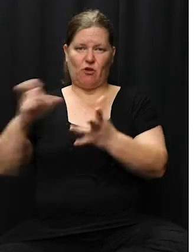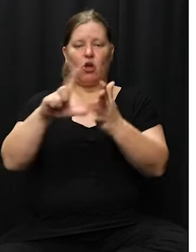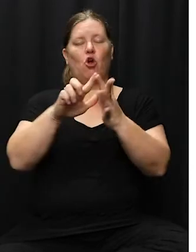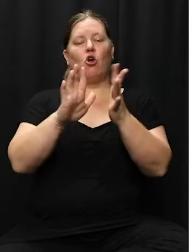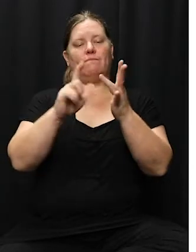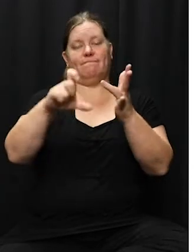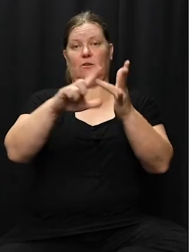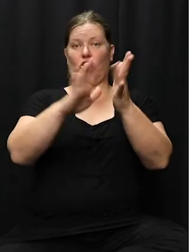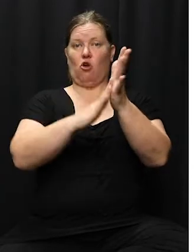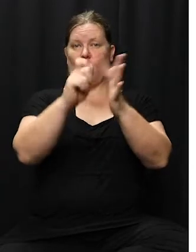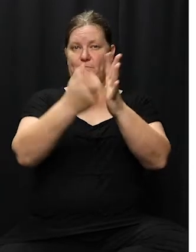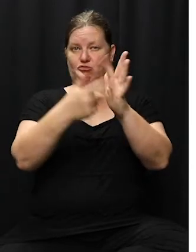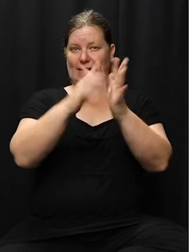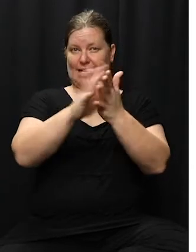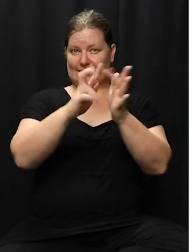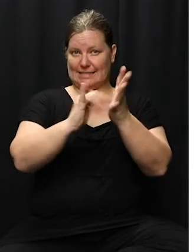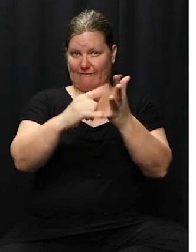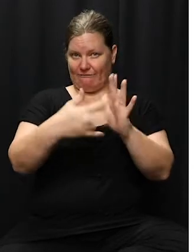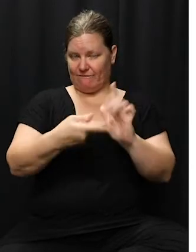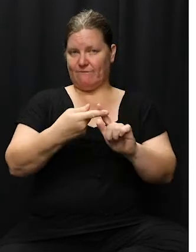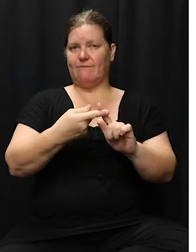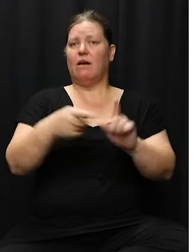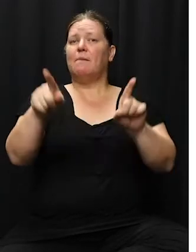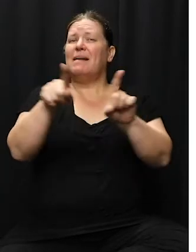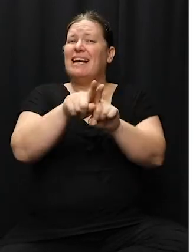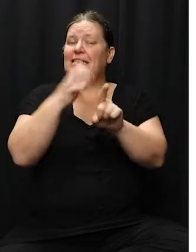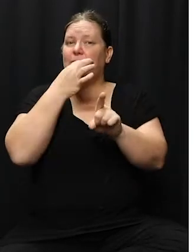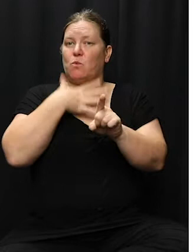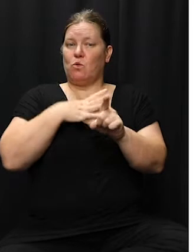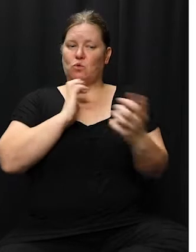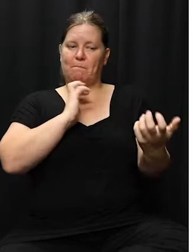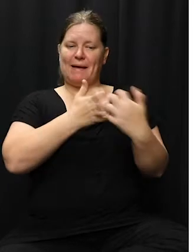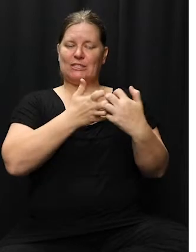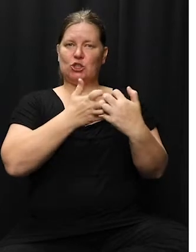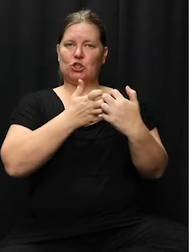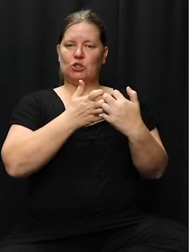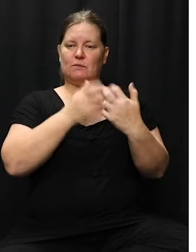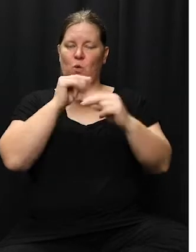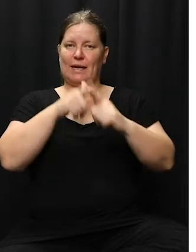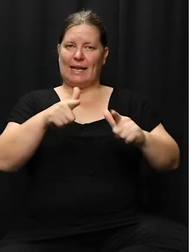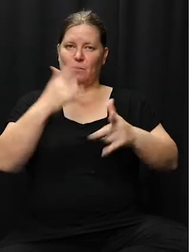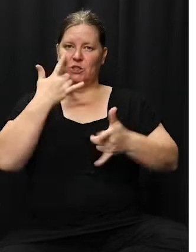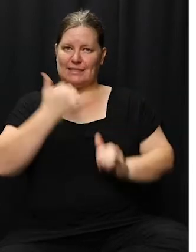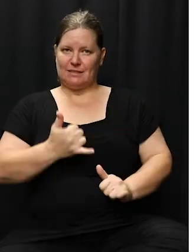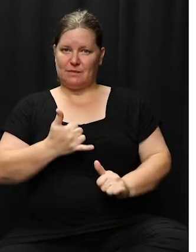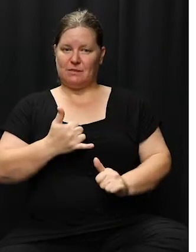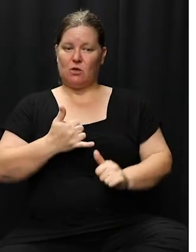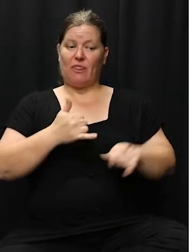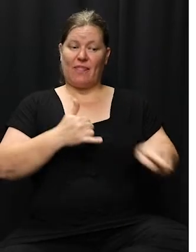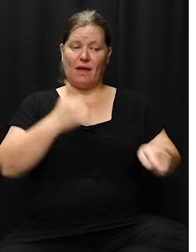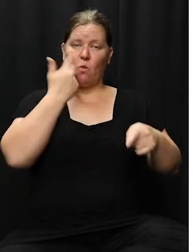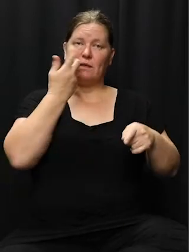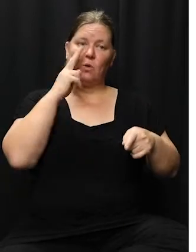lot of information on each area. So yeah, very comprehensive. But also I wanted to match spoken